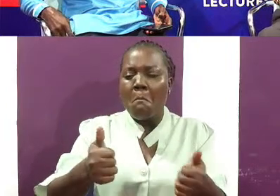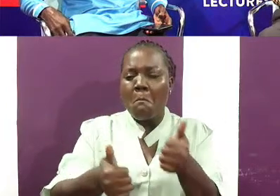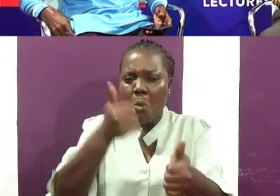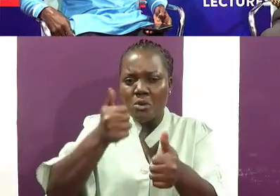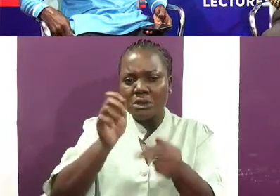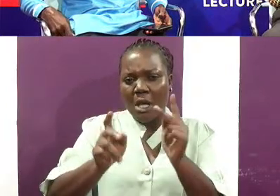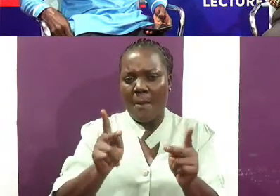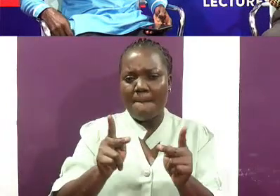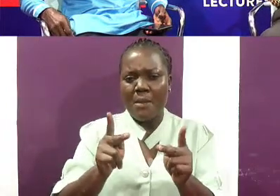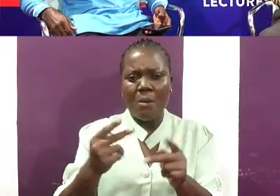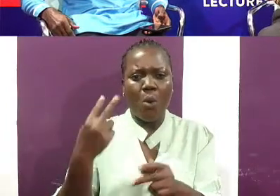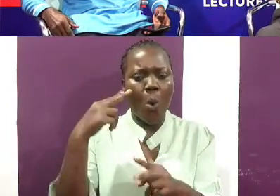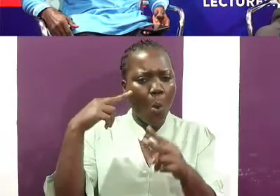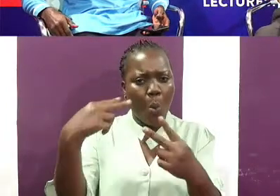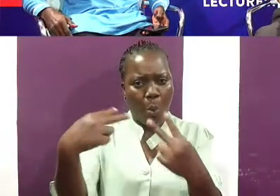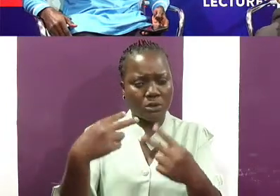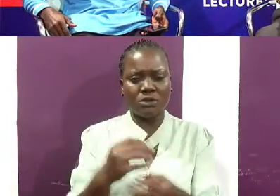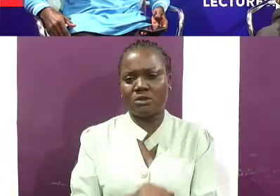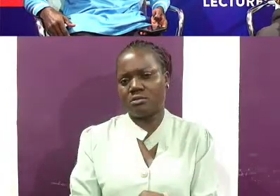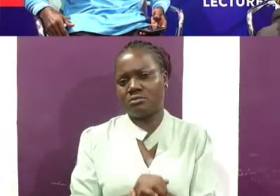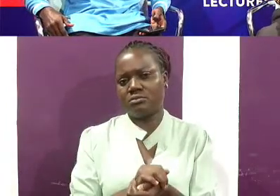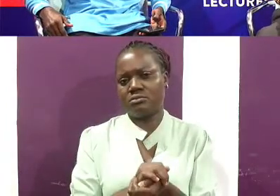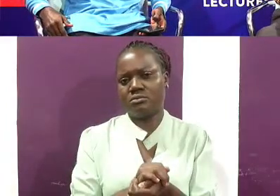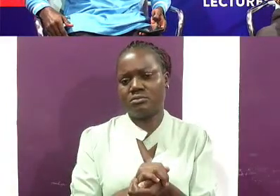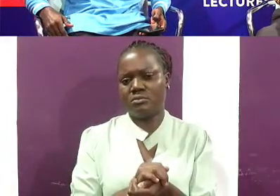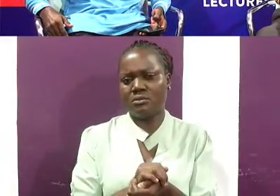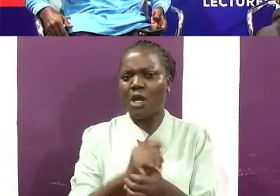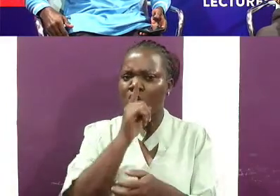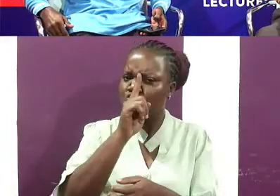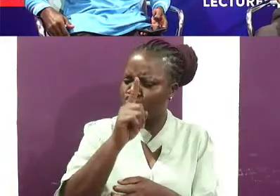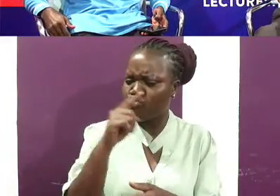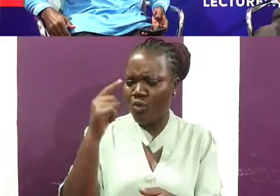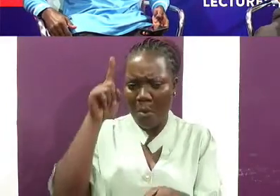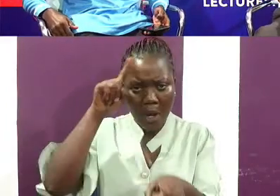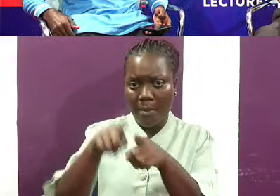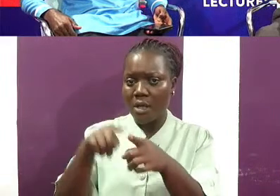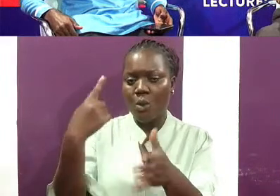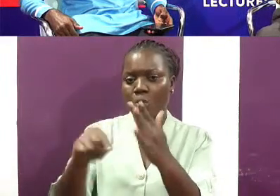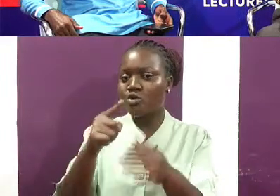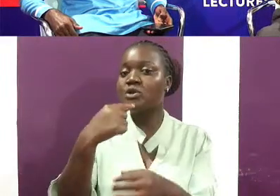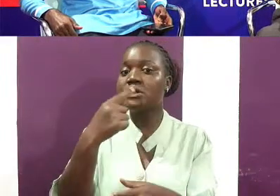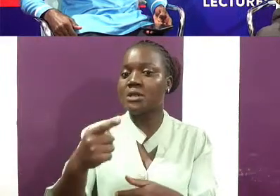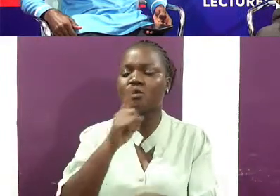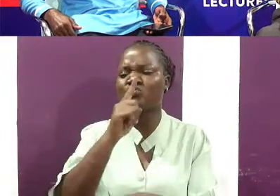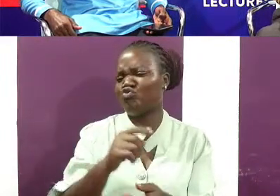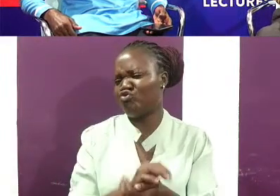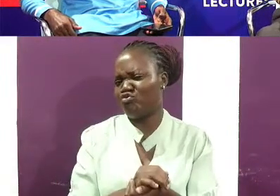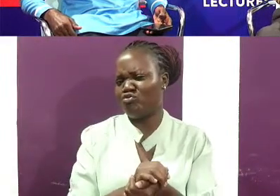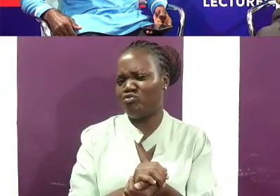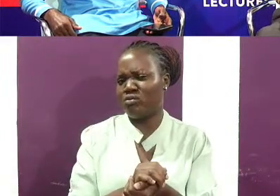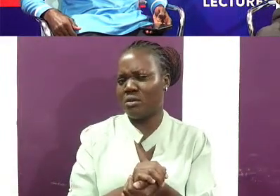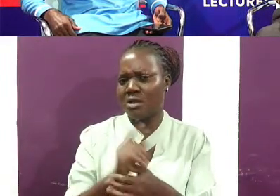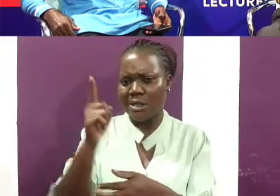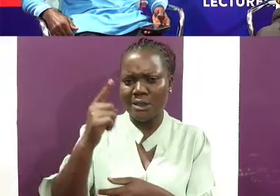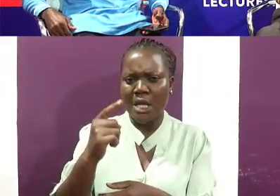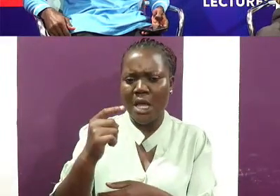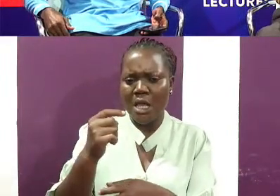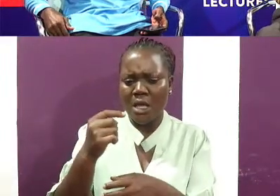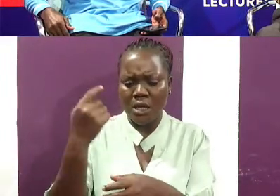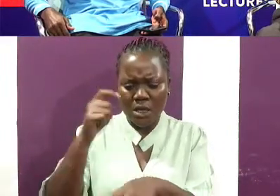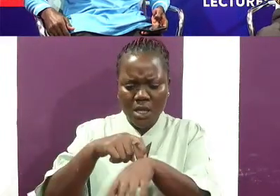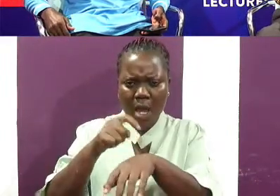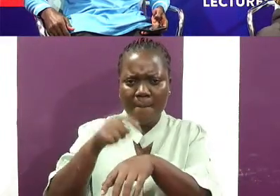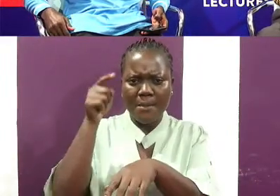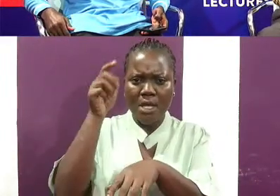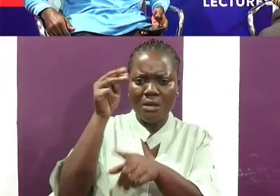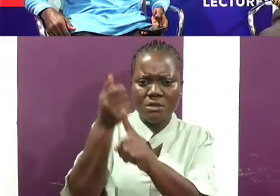are. Menu, a yard, papa. Na menua dear etie ewo Jesus of Christ mu ebra me bi o Christo ni ene se Jesus